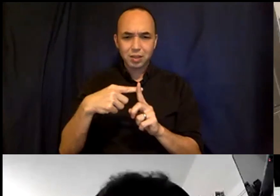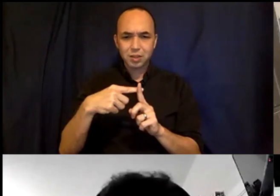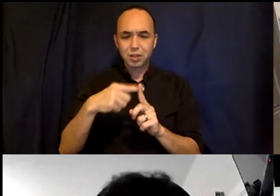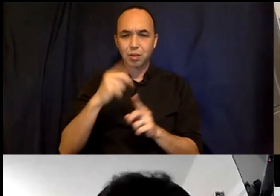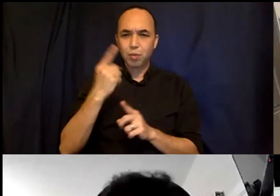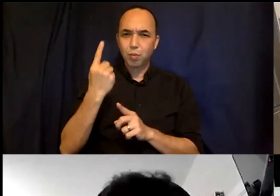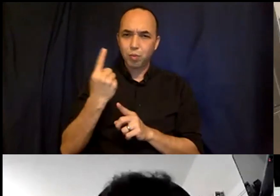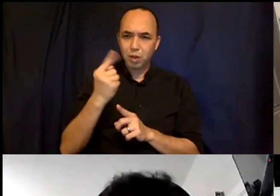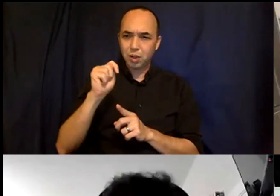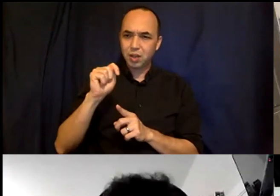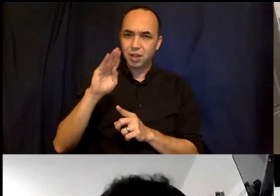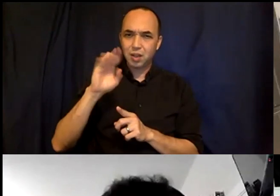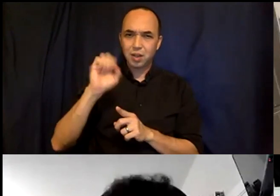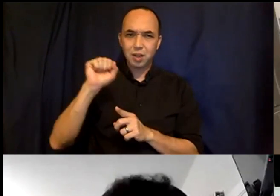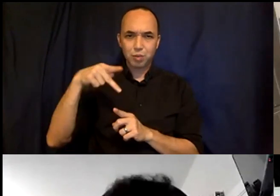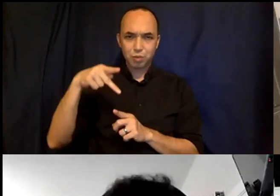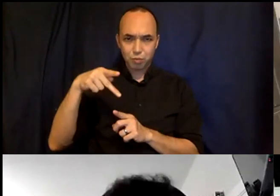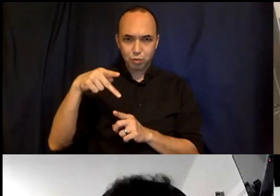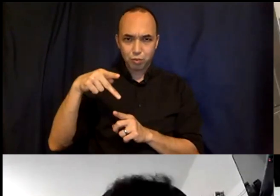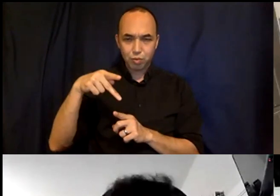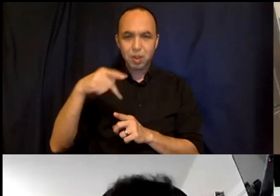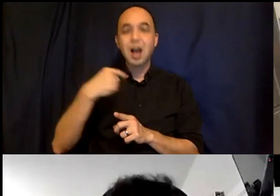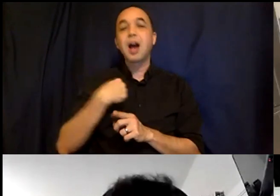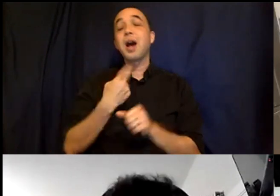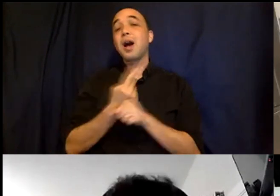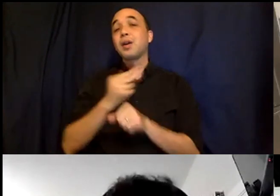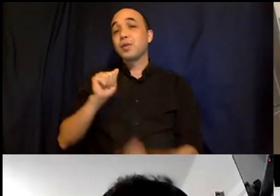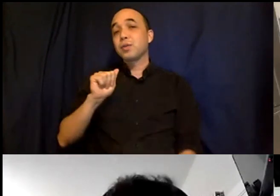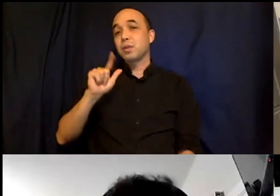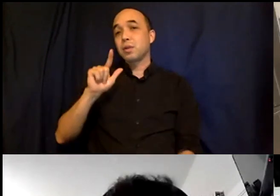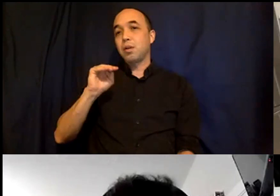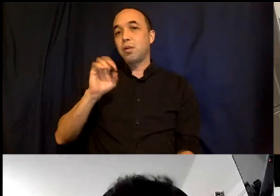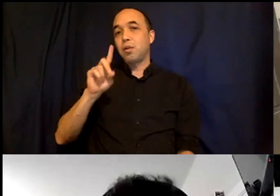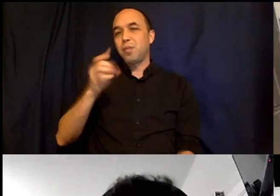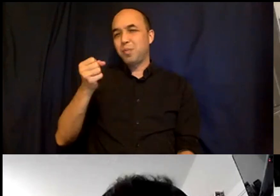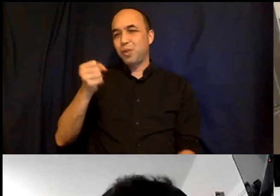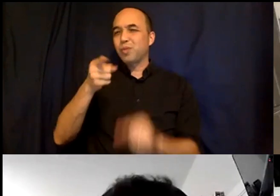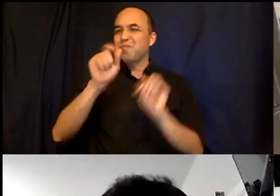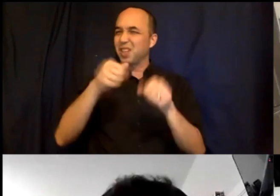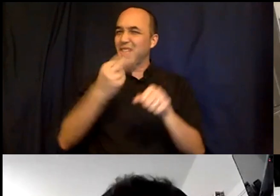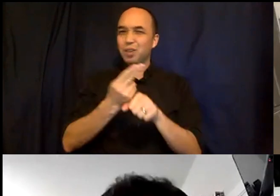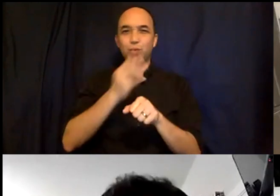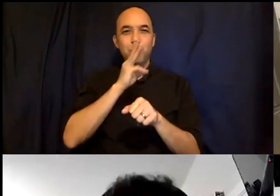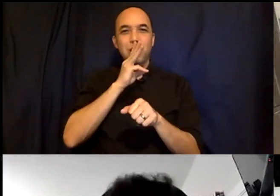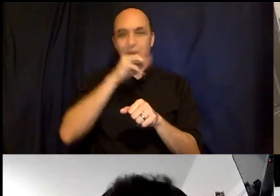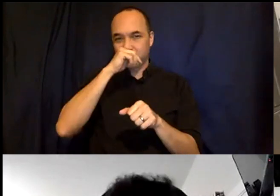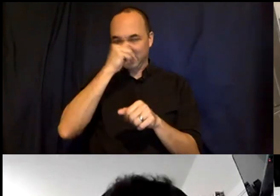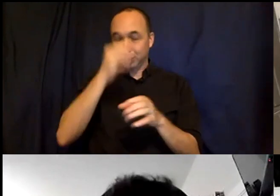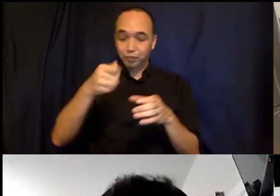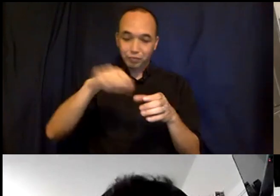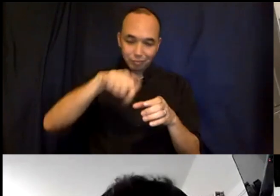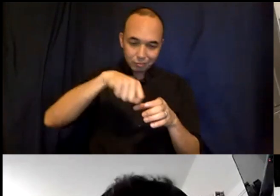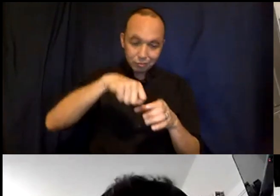think I put almond milk in it, but you can do water, 2 tablespoons of water. This is just gonna help seal the edges. So we're gonna go